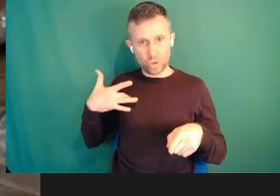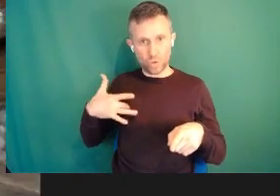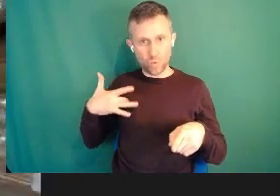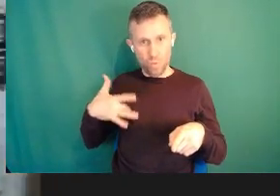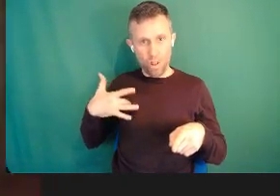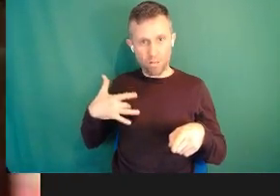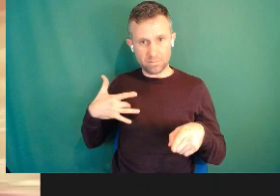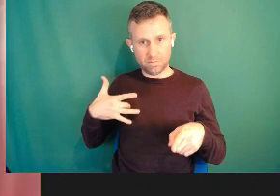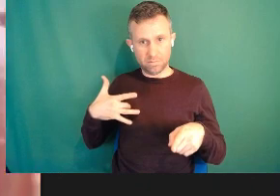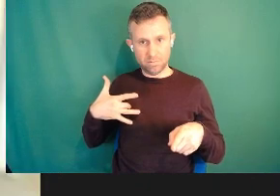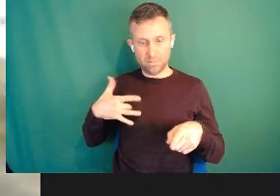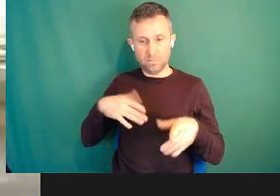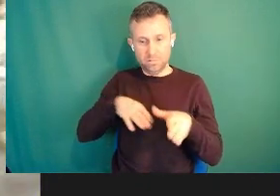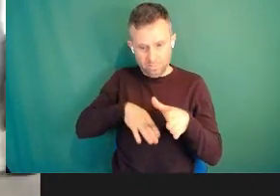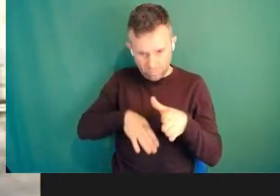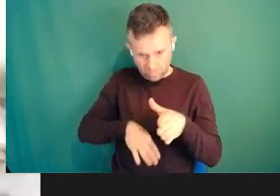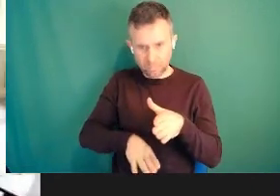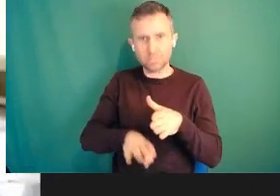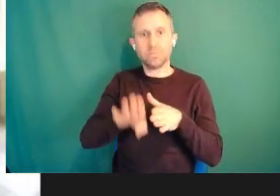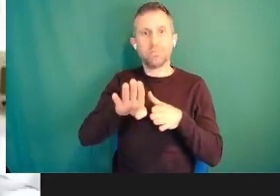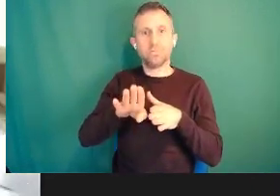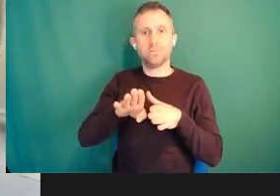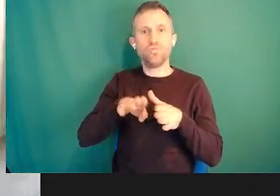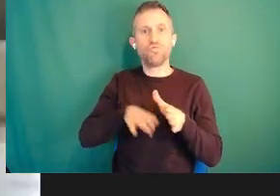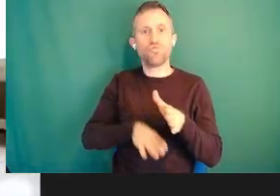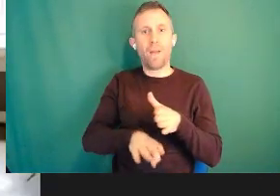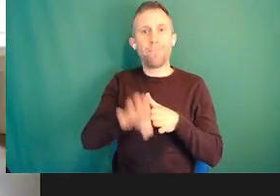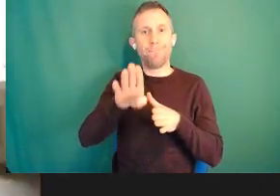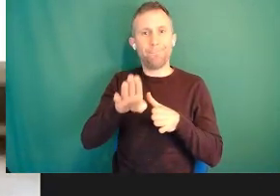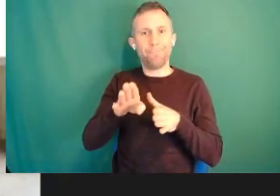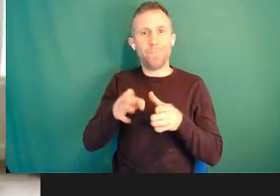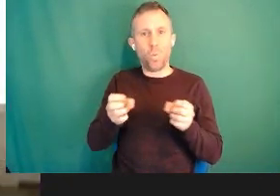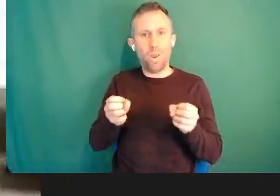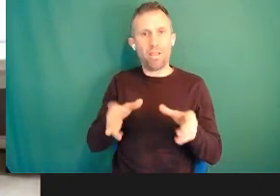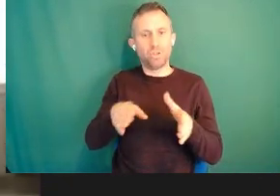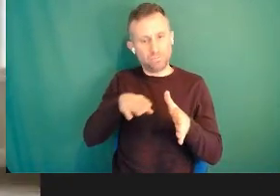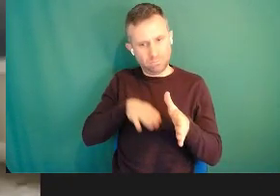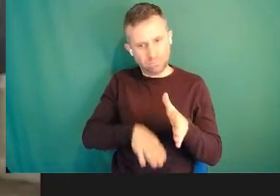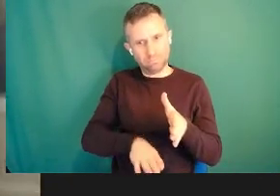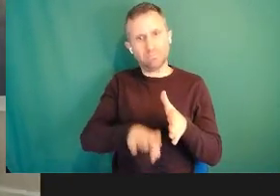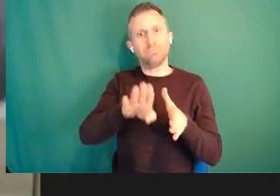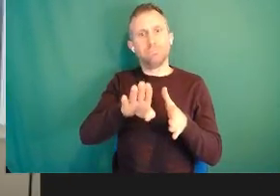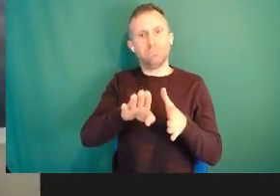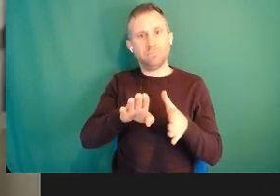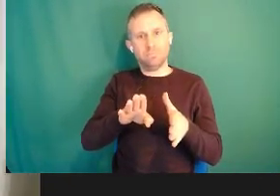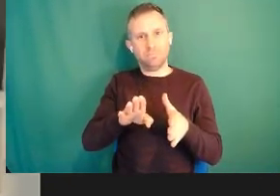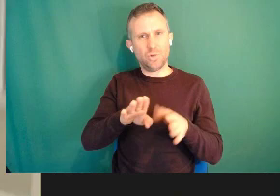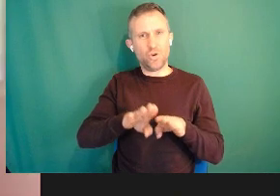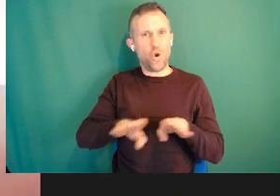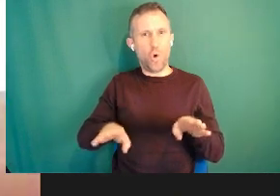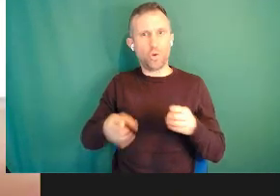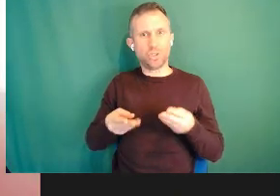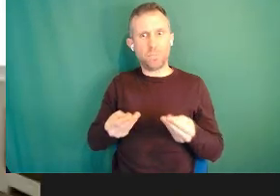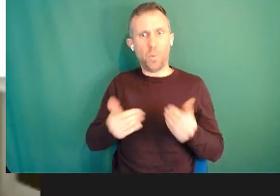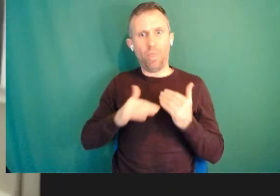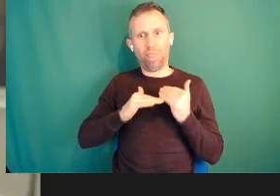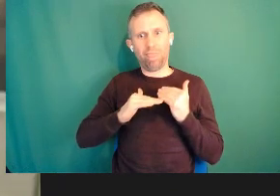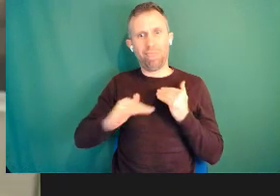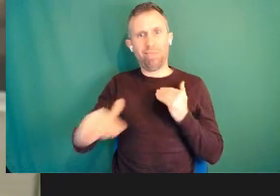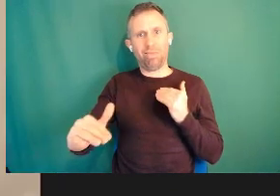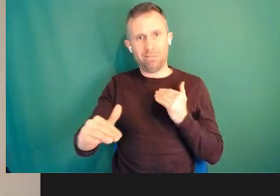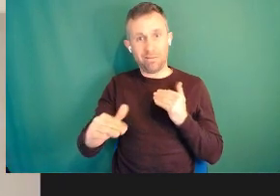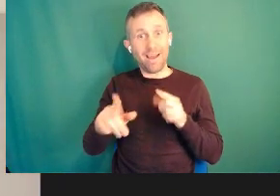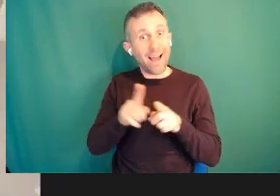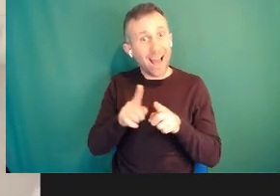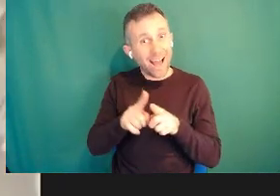through there. So we've got lots of uneven surfaces. We've got gravel out the front as well. But we